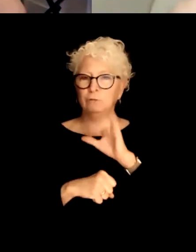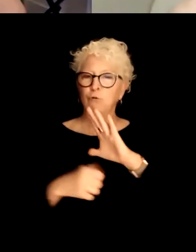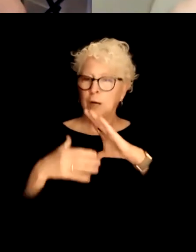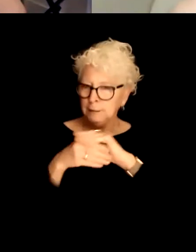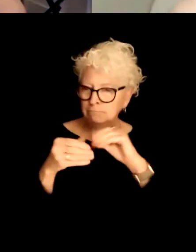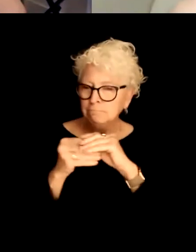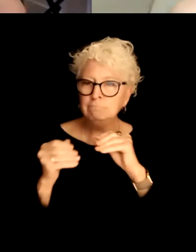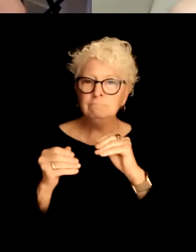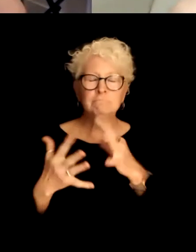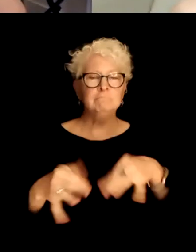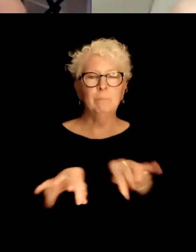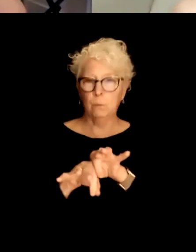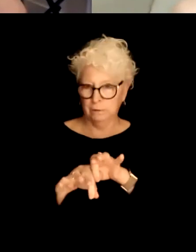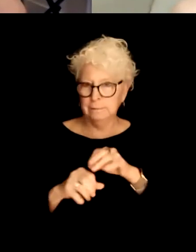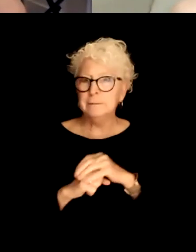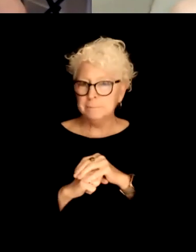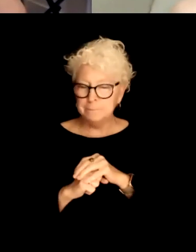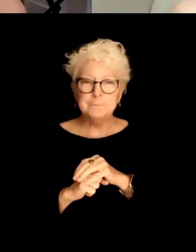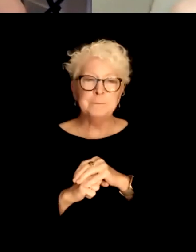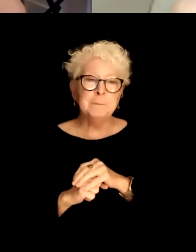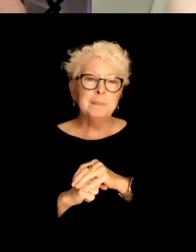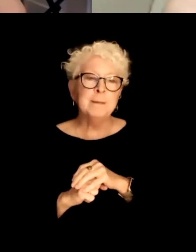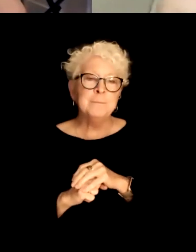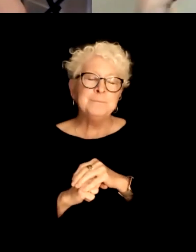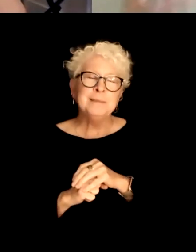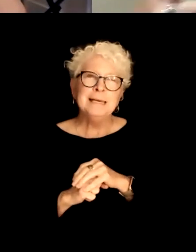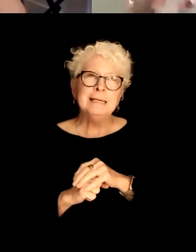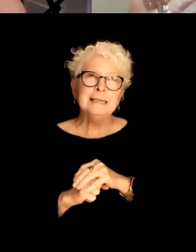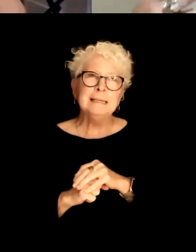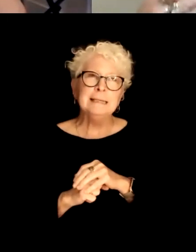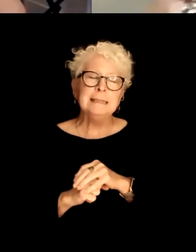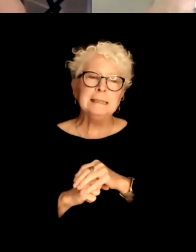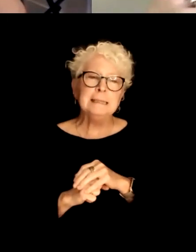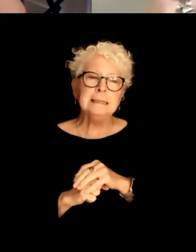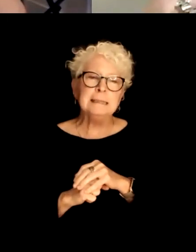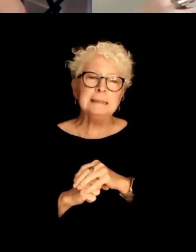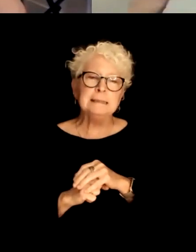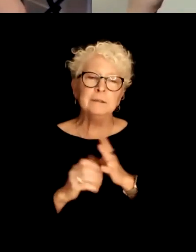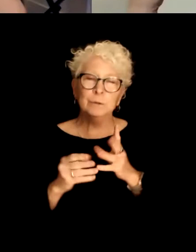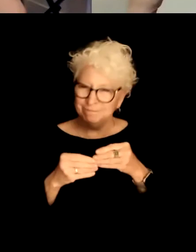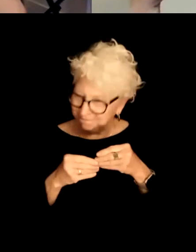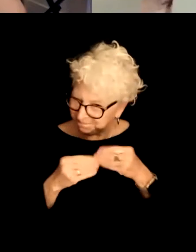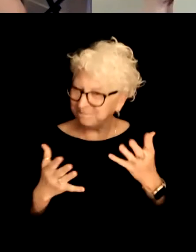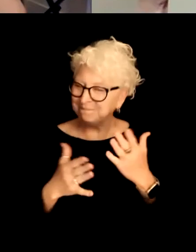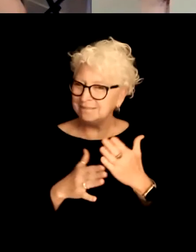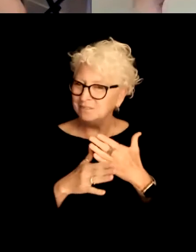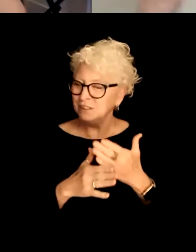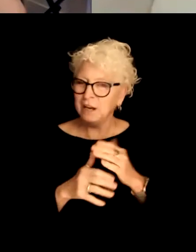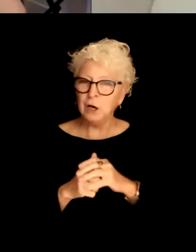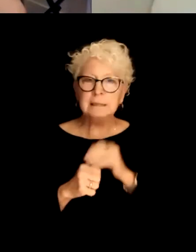it's not concern necessarily in the sense of, a negative concern, but